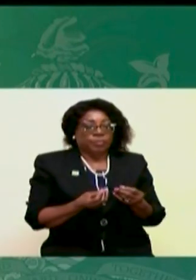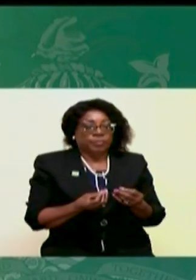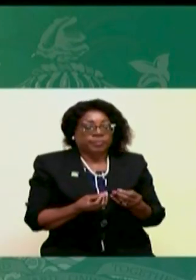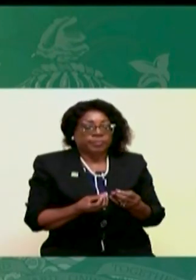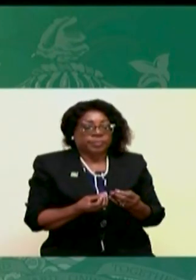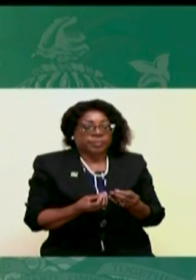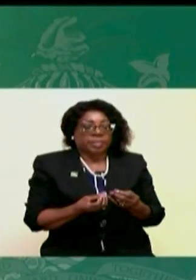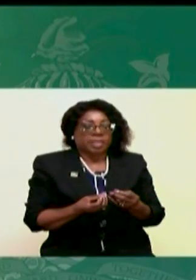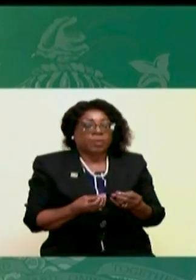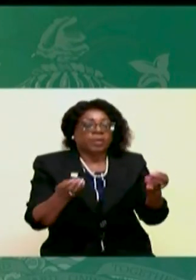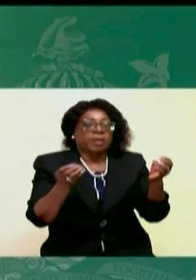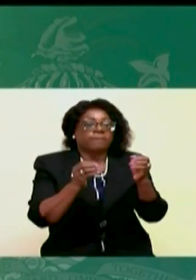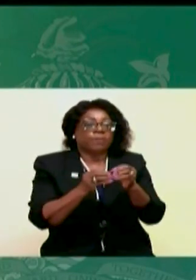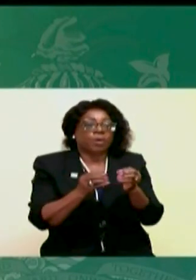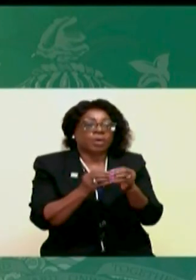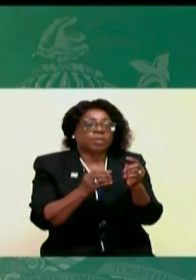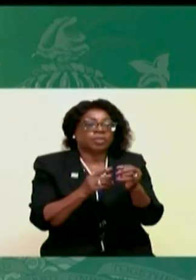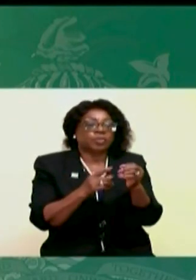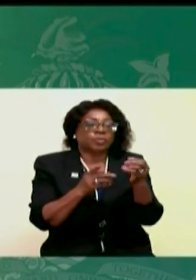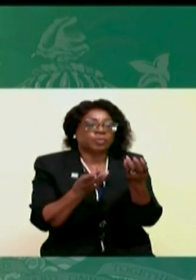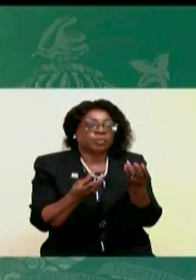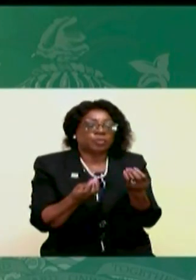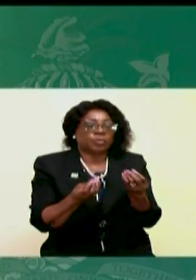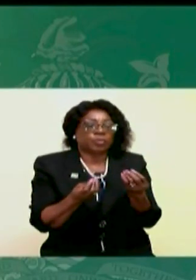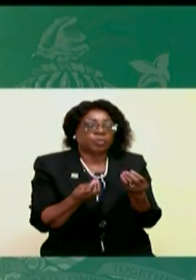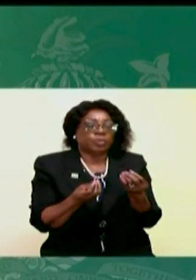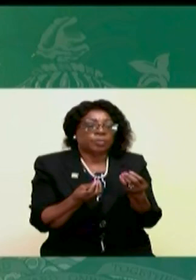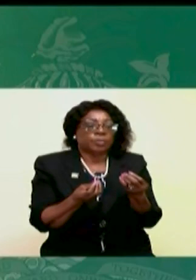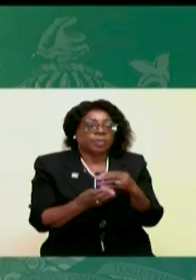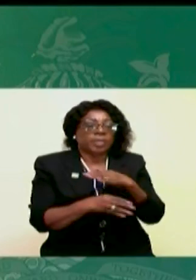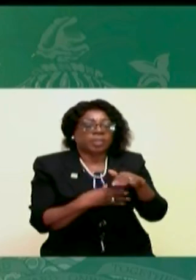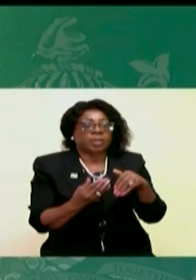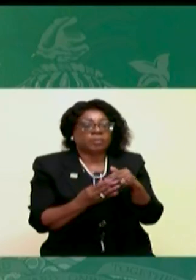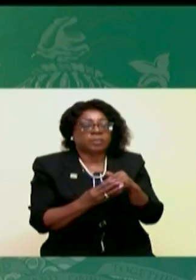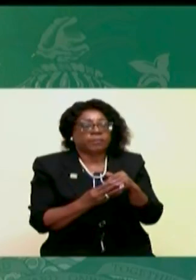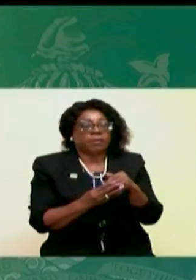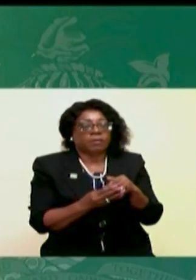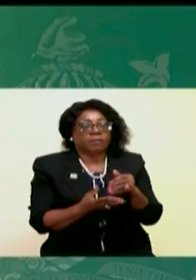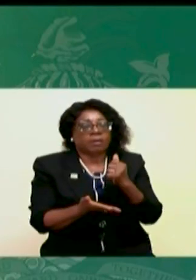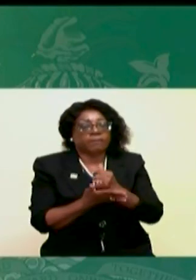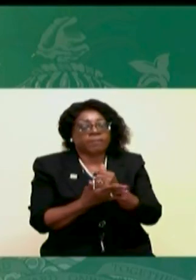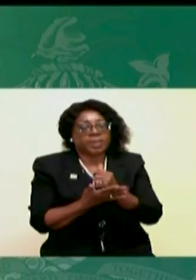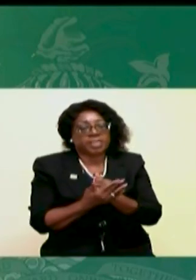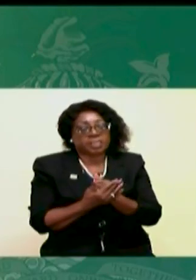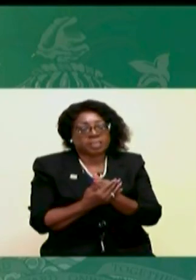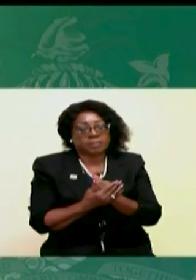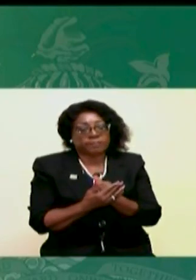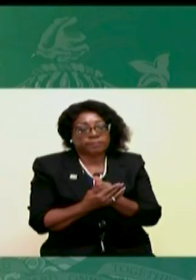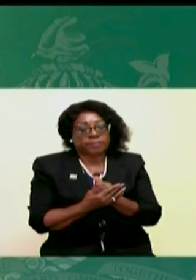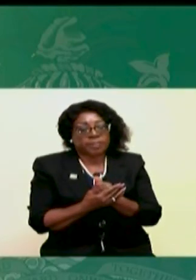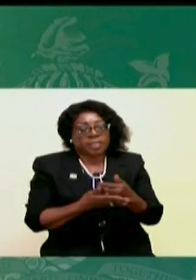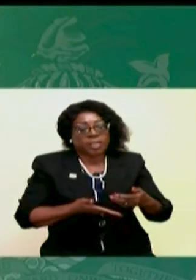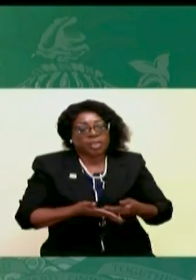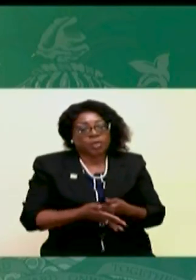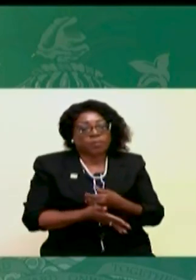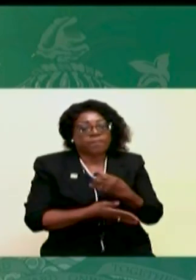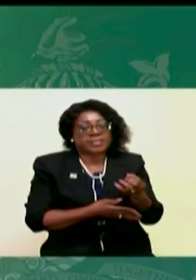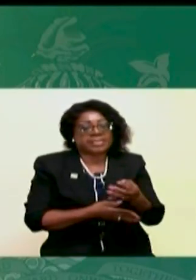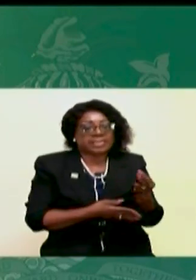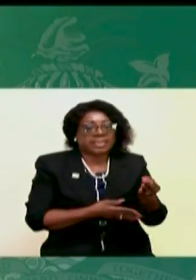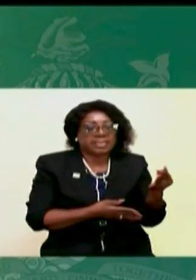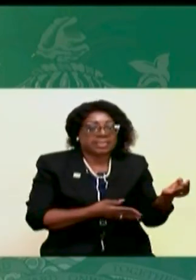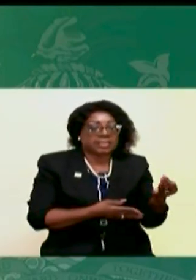and we have more to do, inclusive of confirmations, inclusive of new facilities for them to